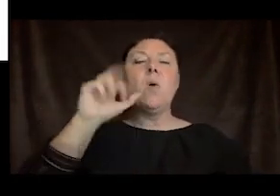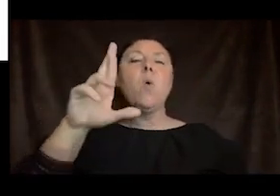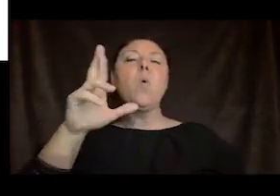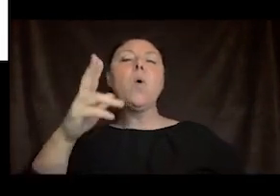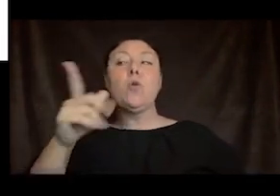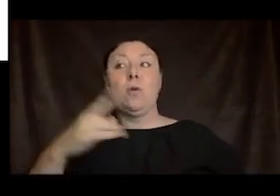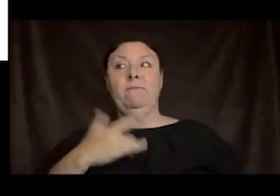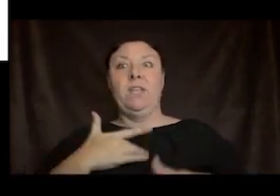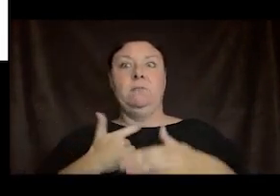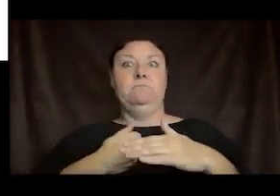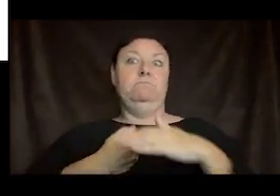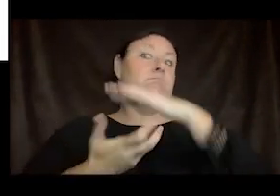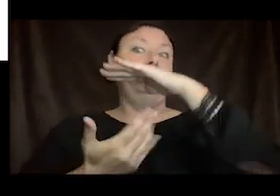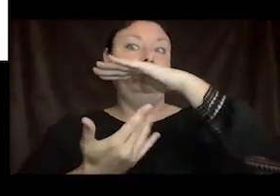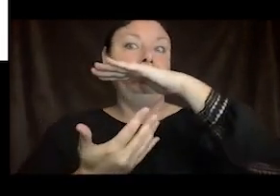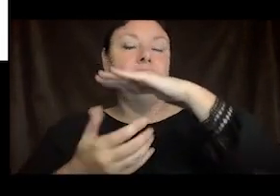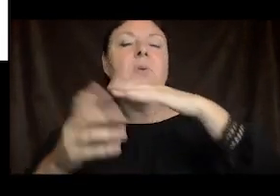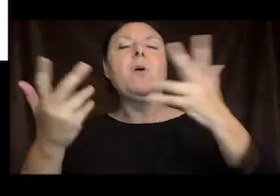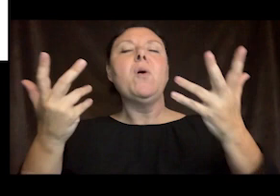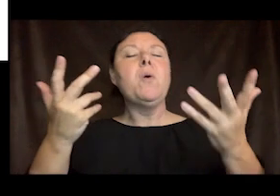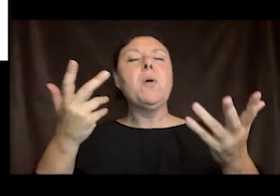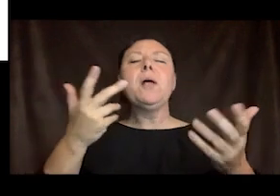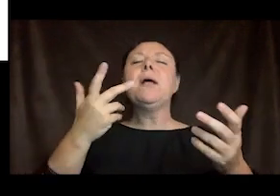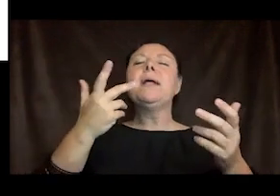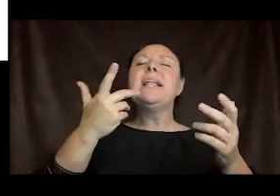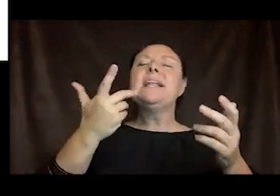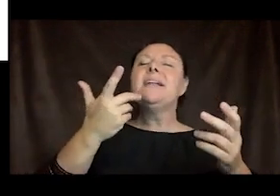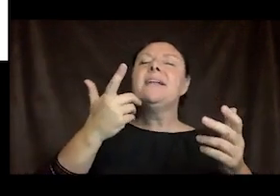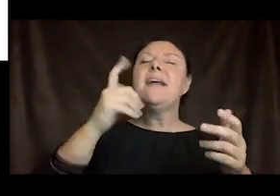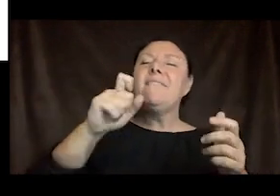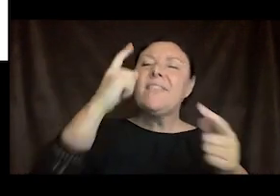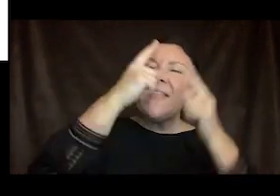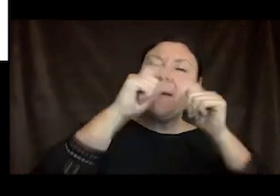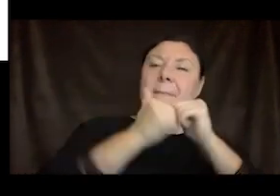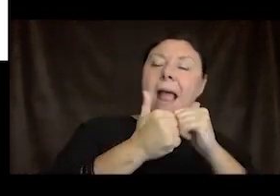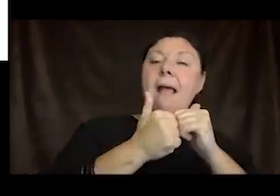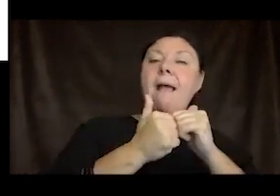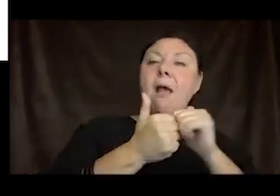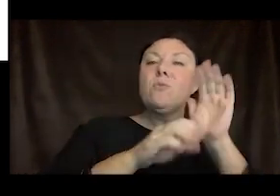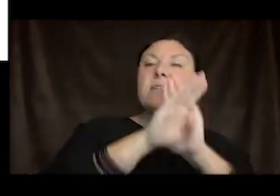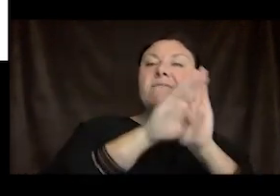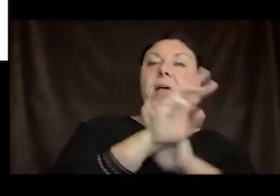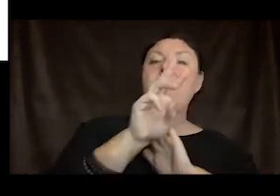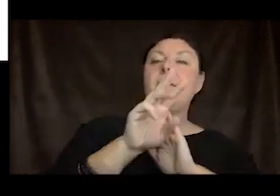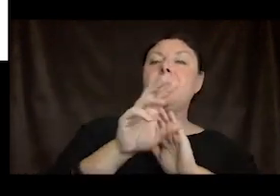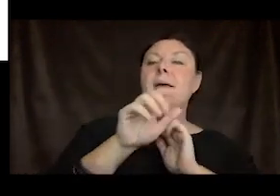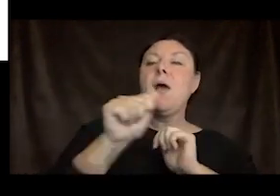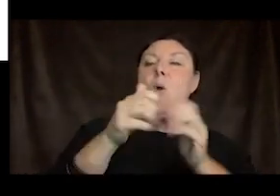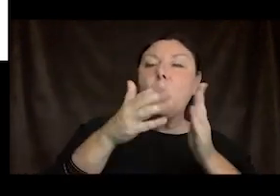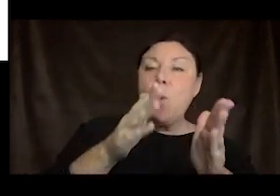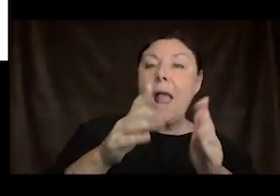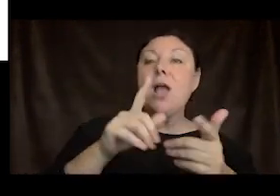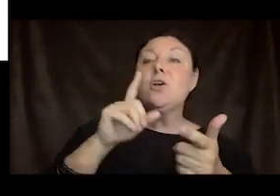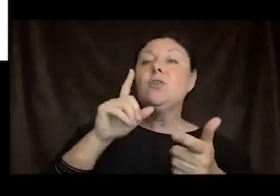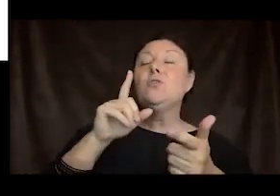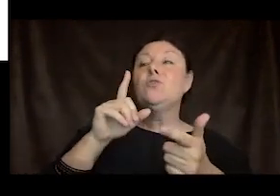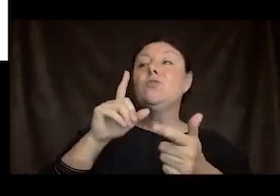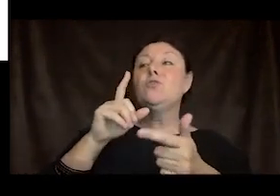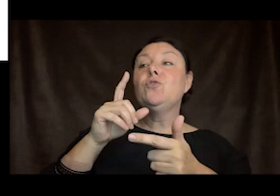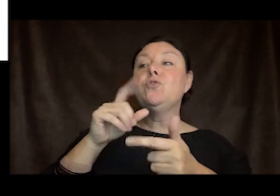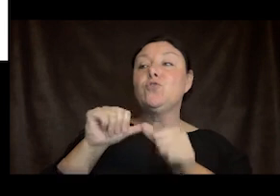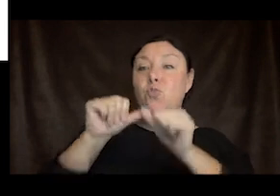Those are all things you can work out in your communities of learning in ways that will help you maintain a safe